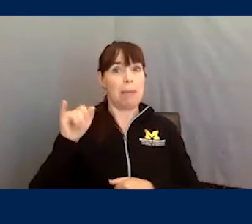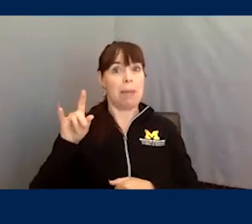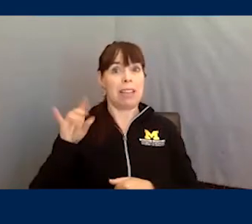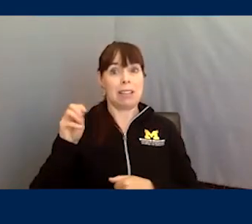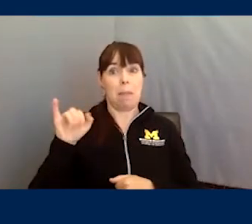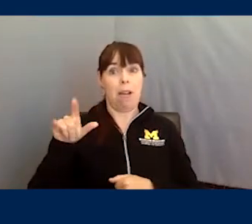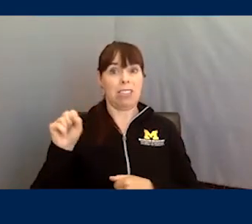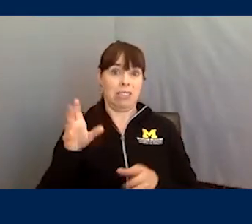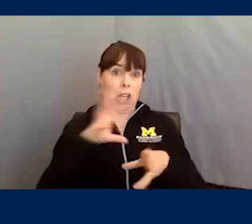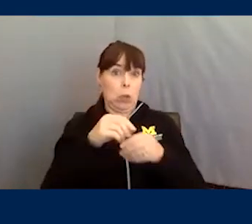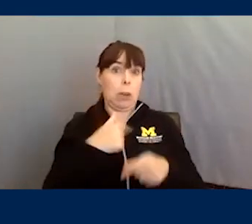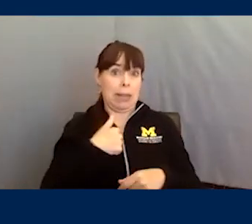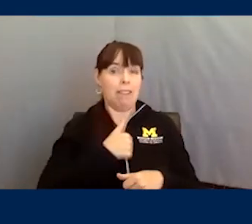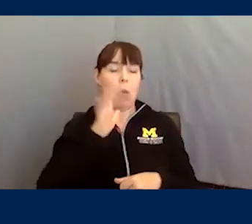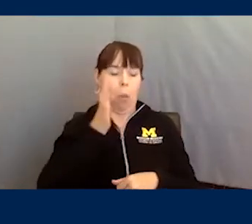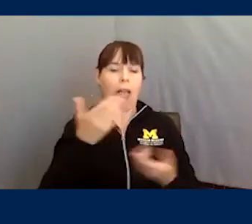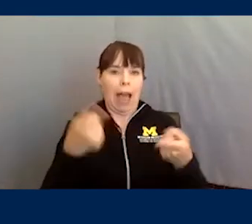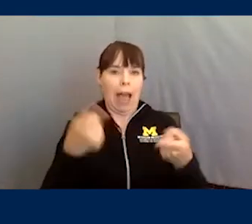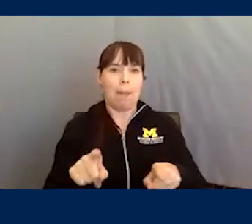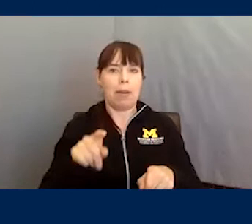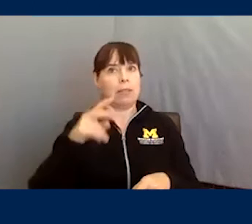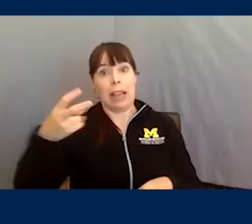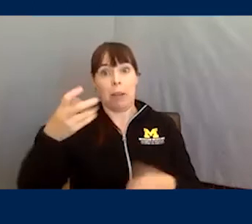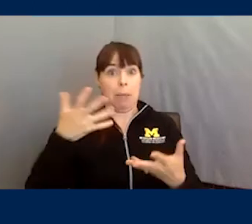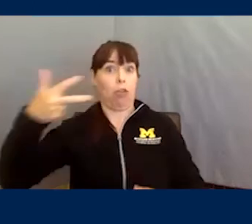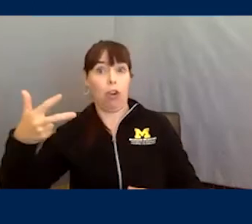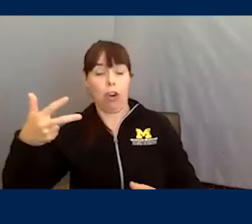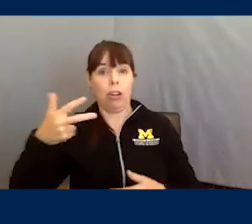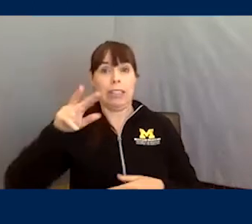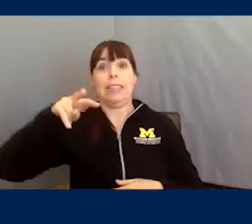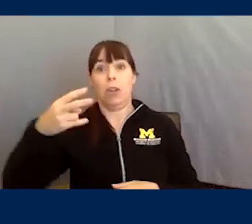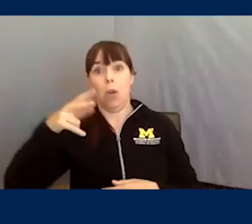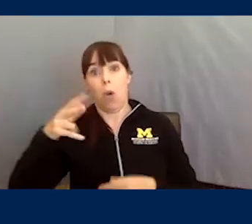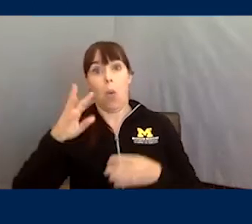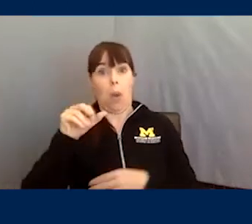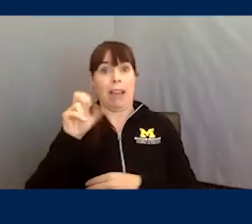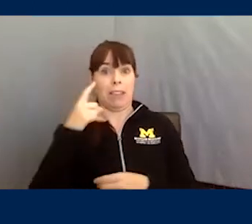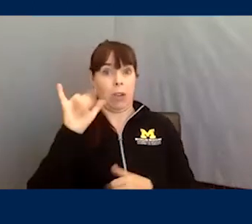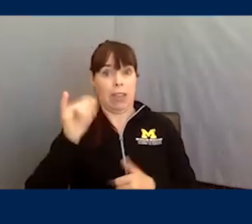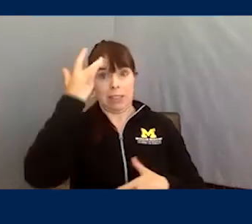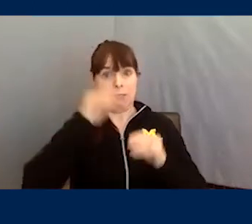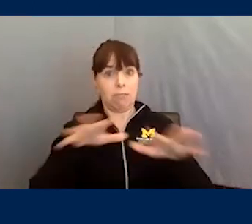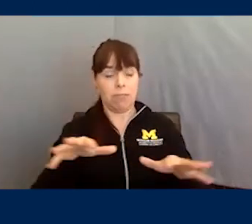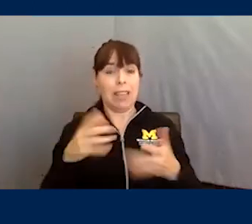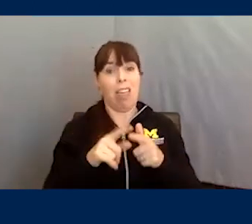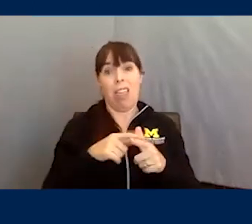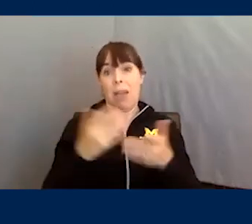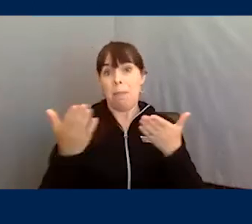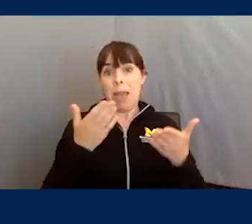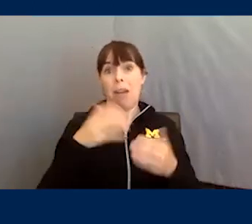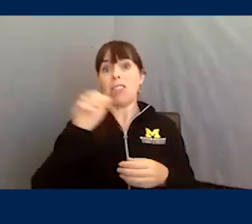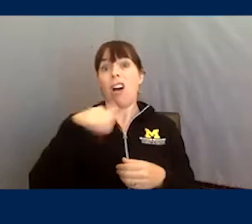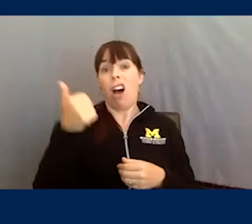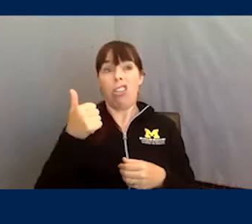included, are pretty sure is going to happen, second, third, additional waves of this, and then perhaps there's other